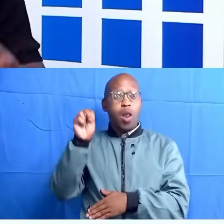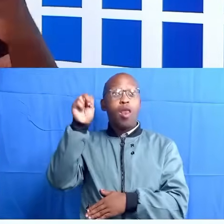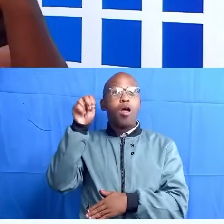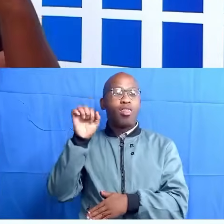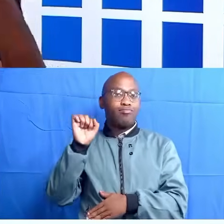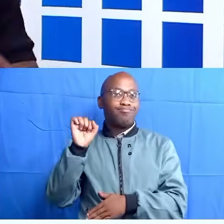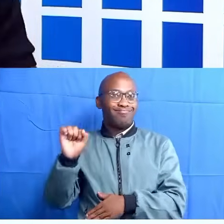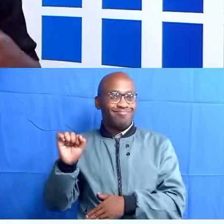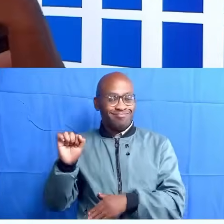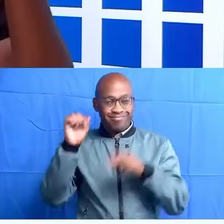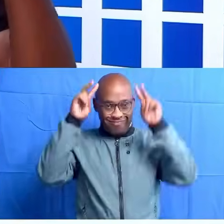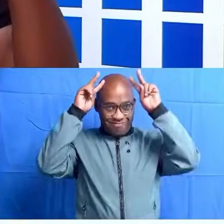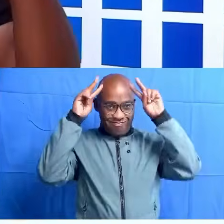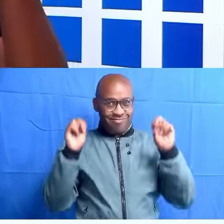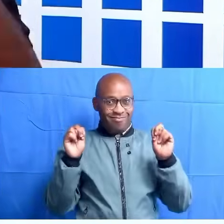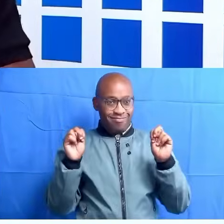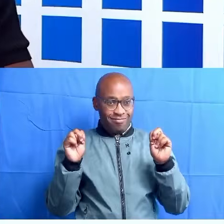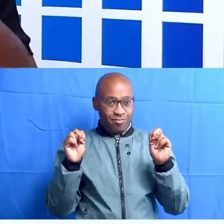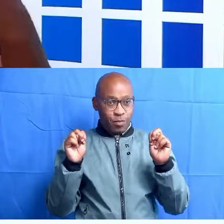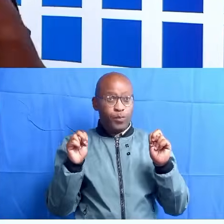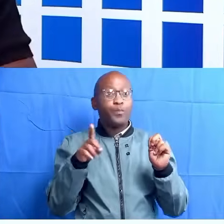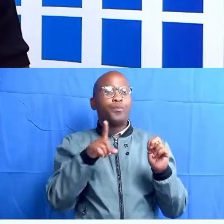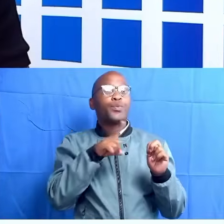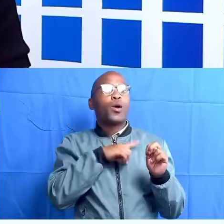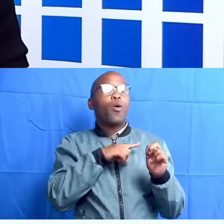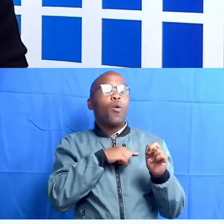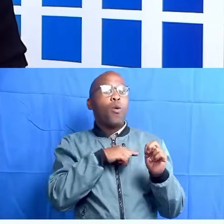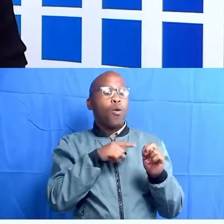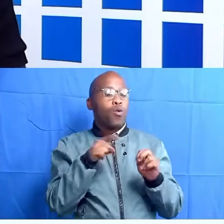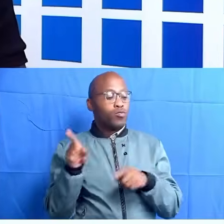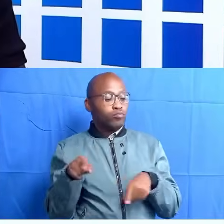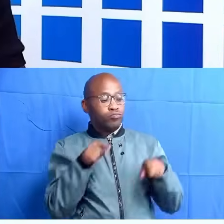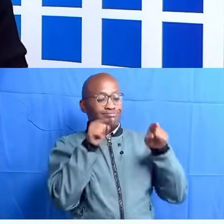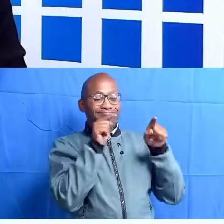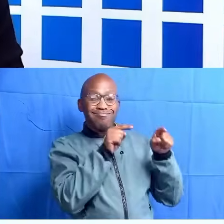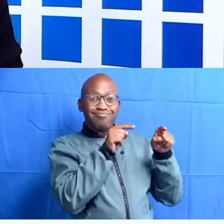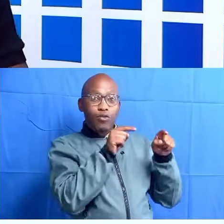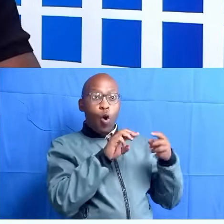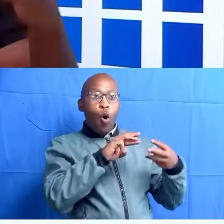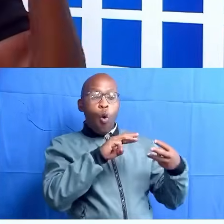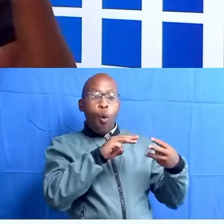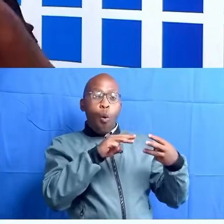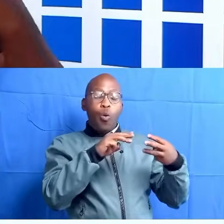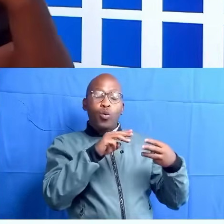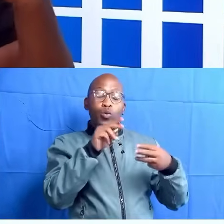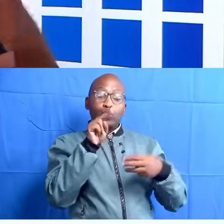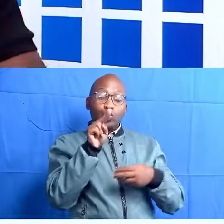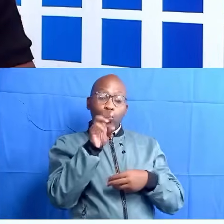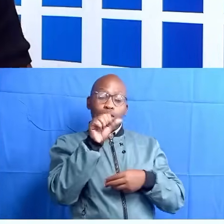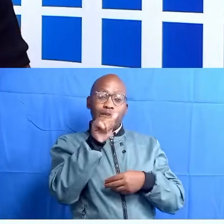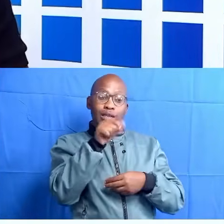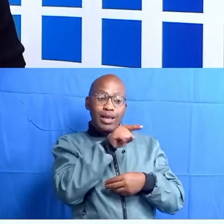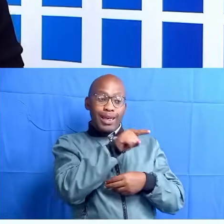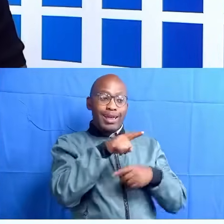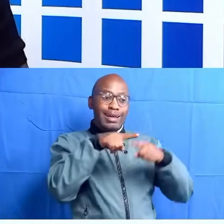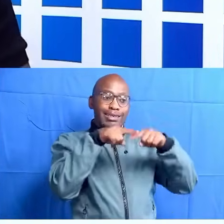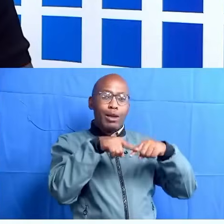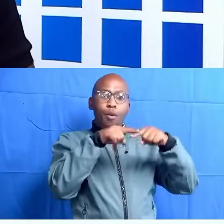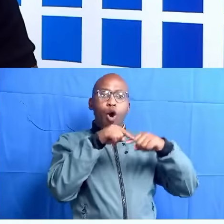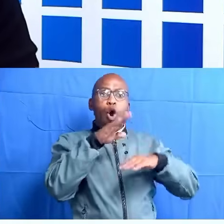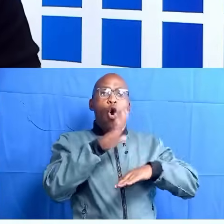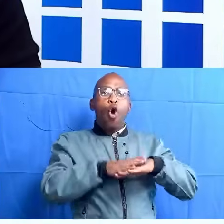America, which depended on the usage of the conventional war tactics and were carrying very, very